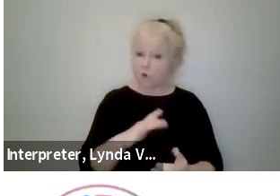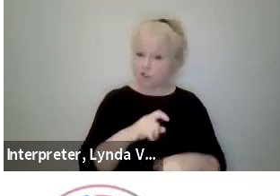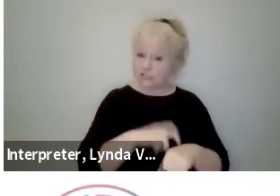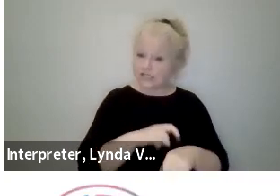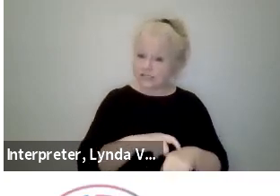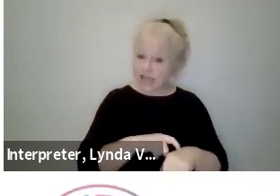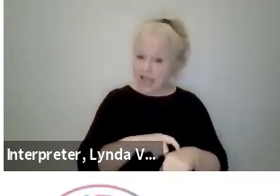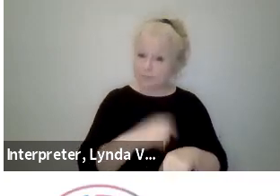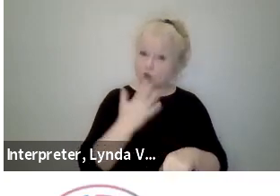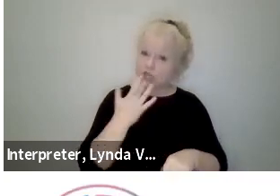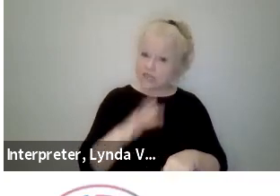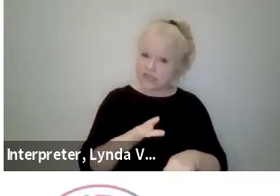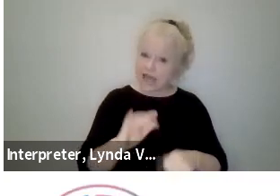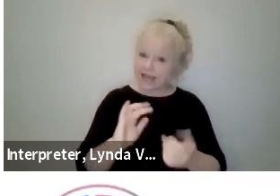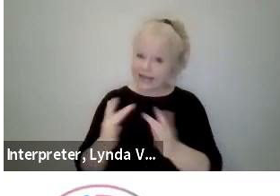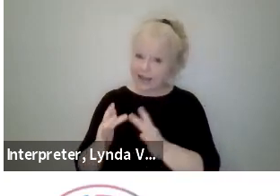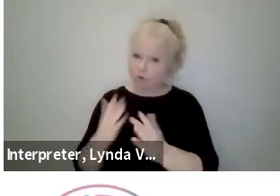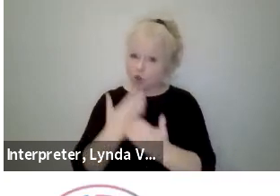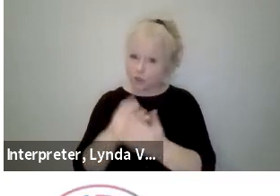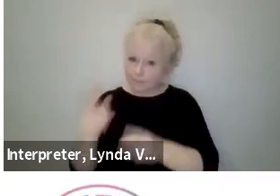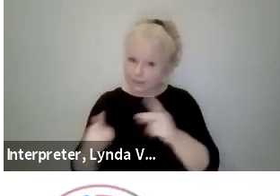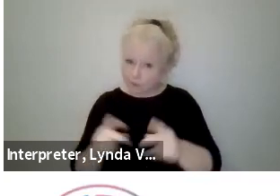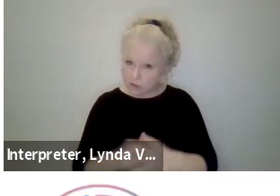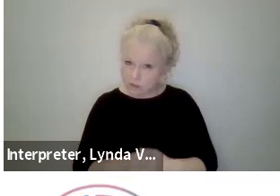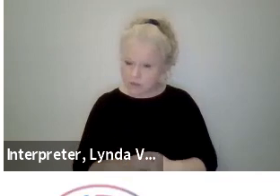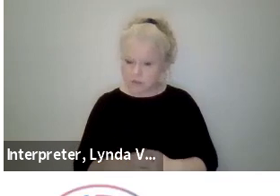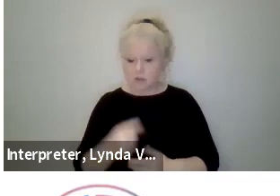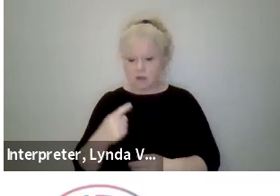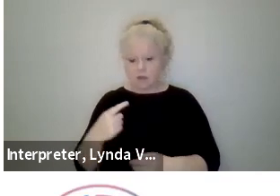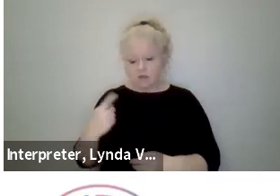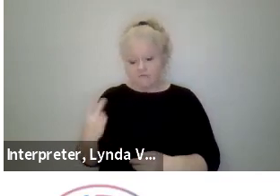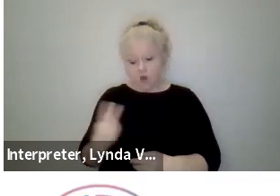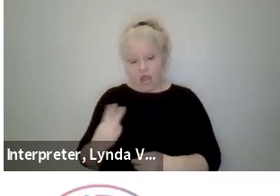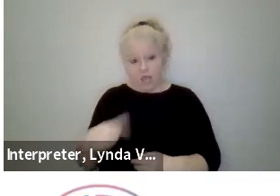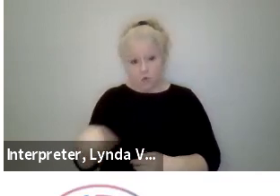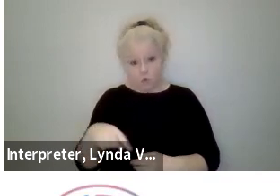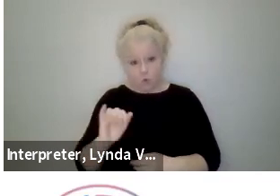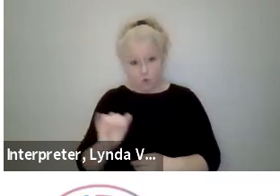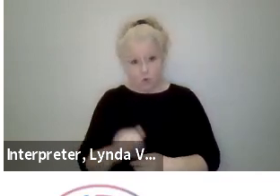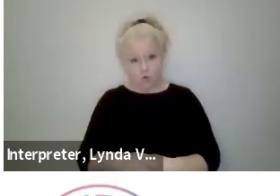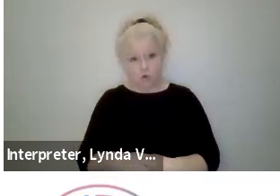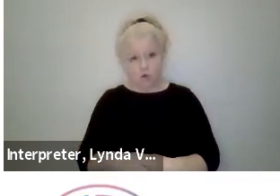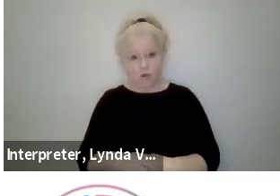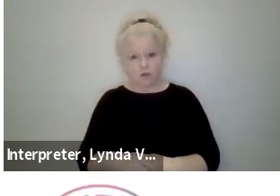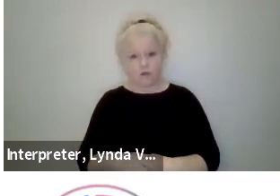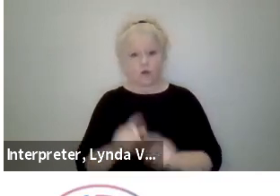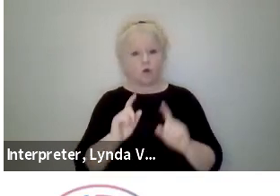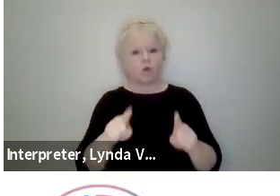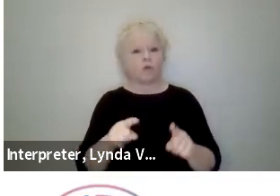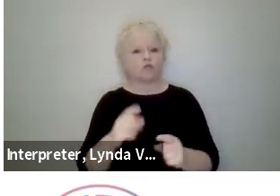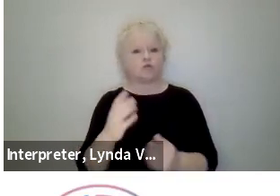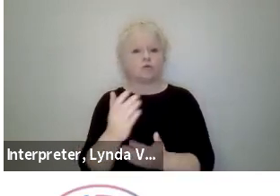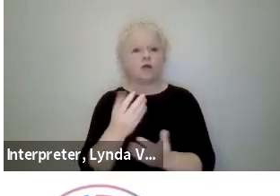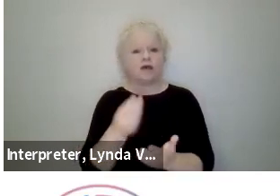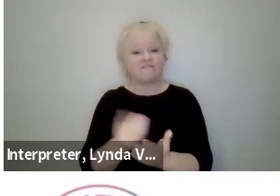knowing the right people and networking with the right folks. For us, it all starts with attending a fundraiser event